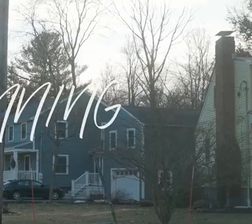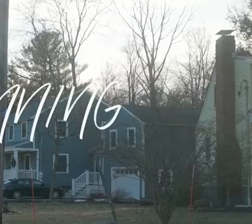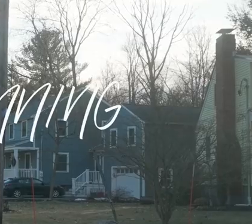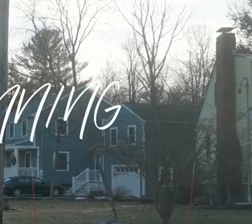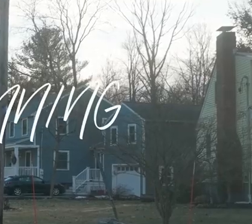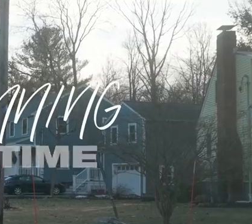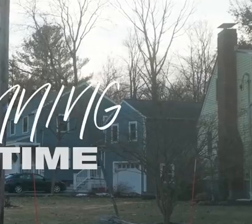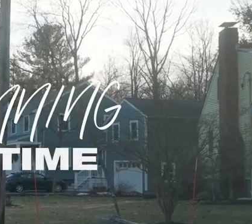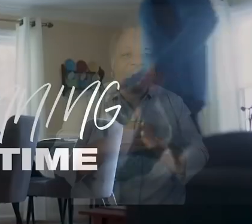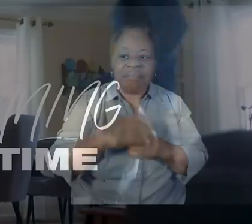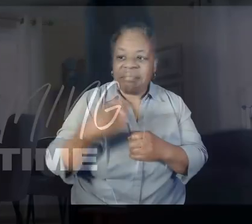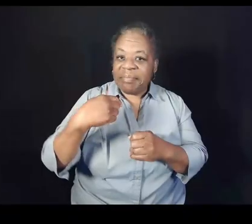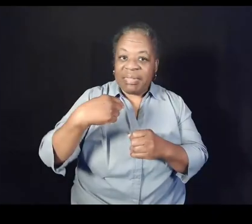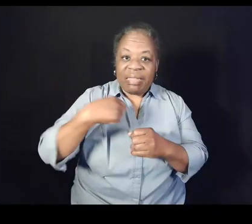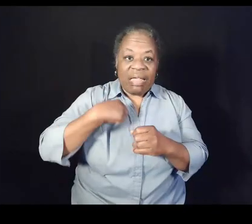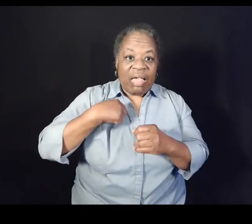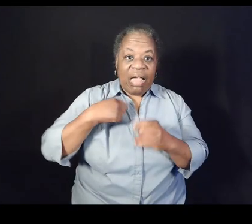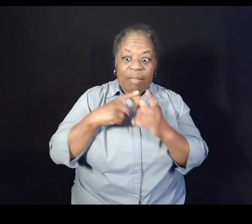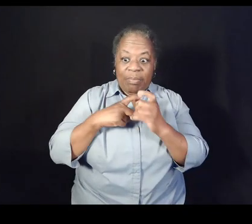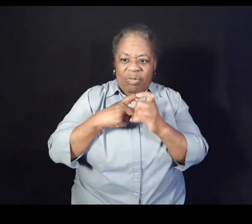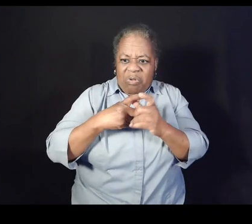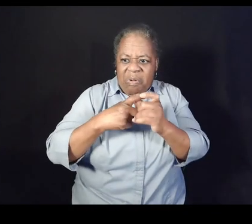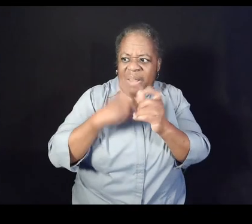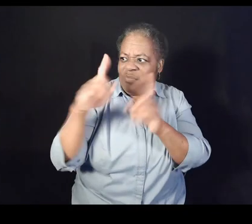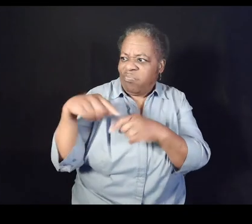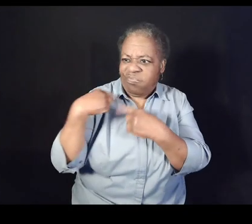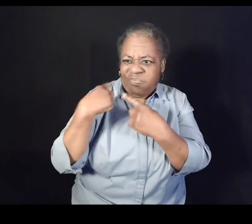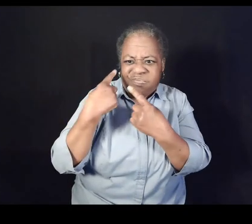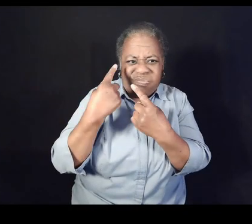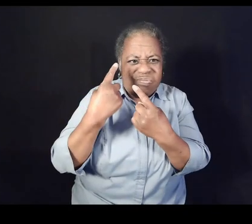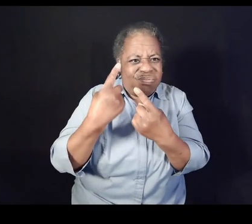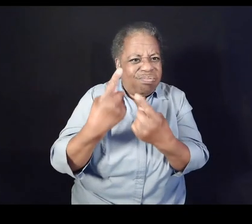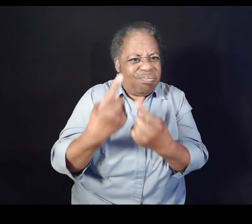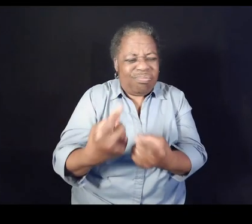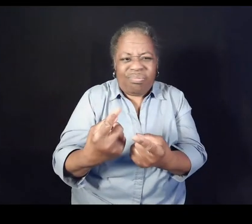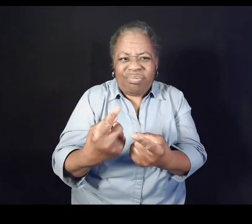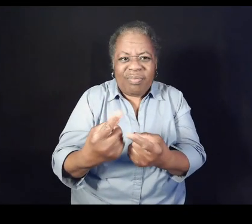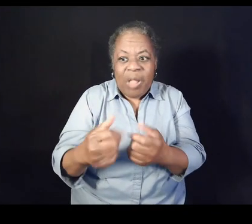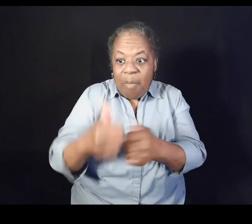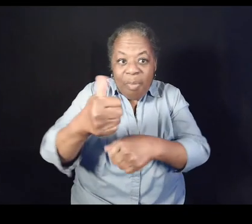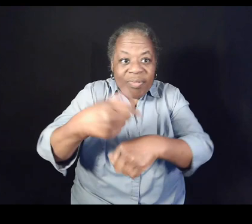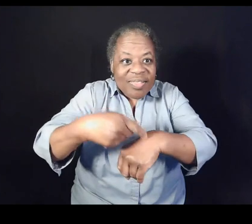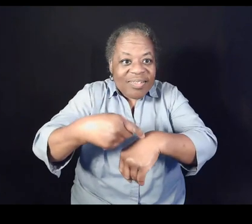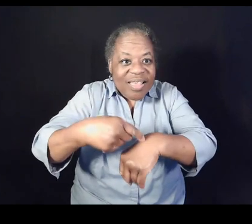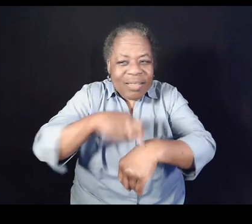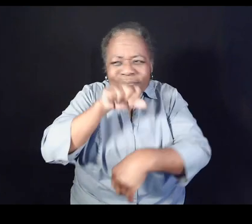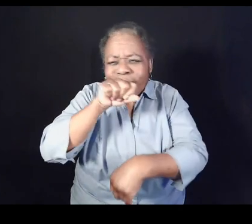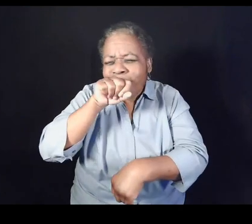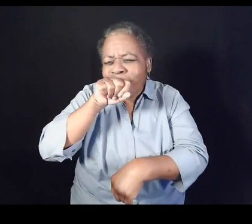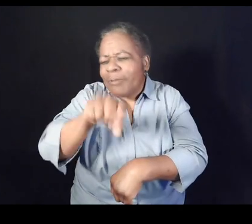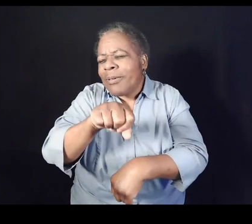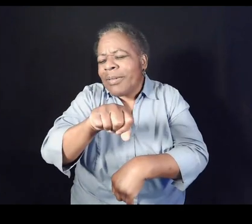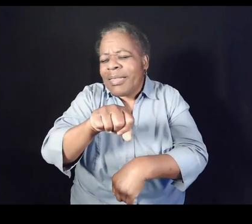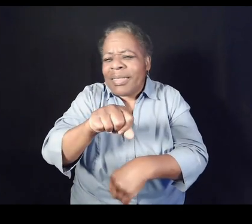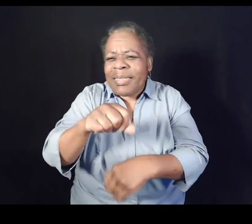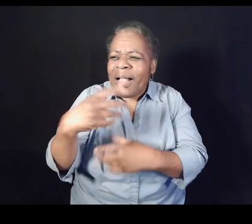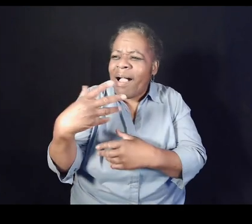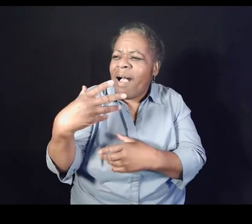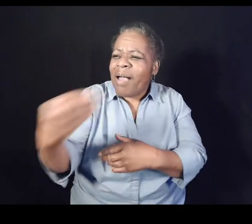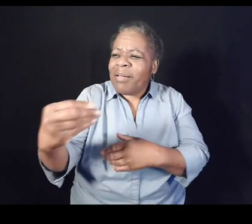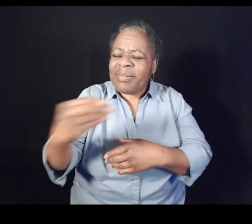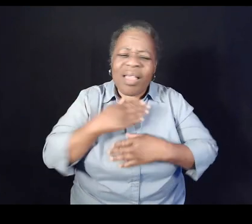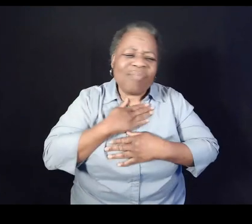I've been running for a long time, my whole life practically. And most of the time, I love it. Being outdoors, finding a